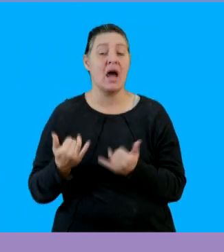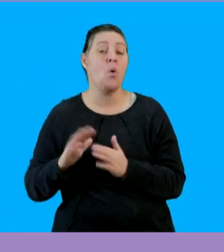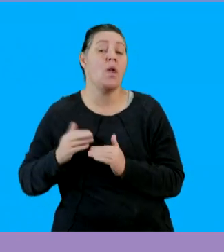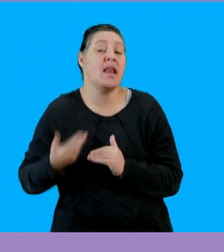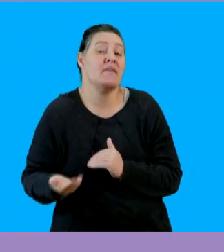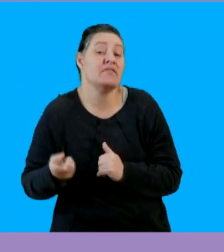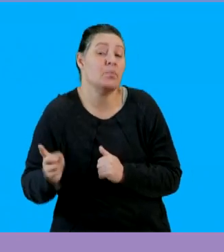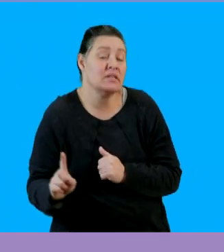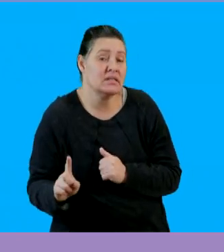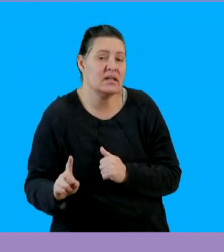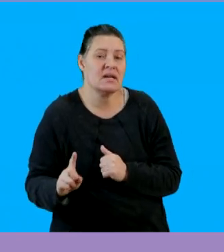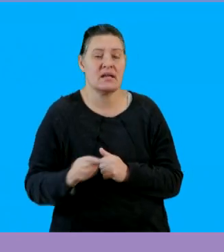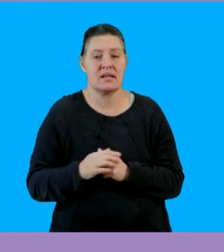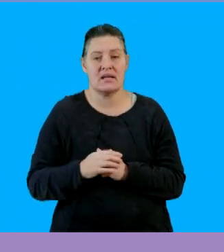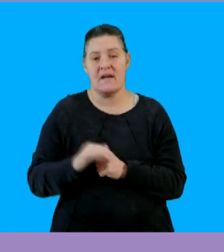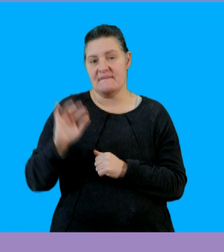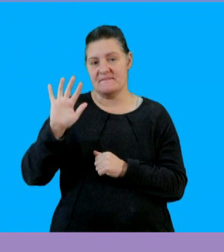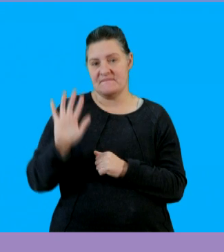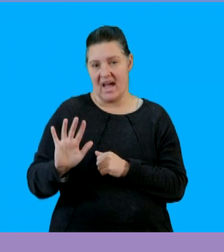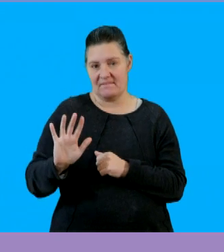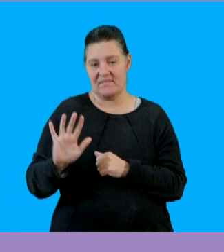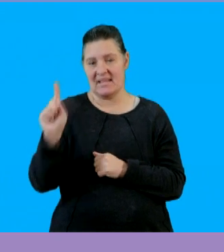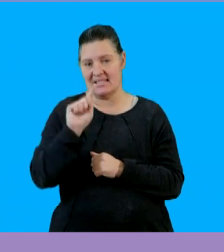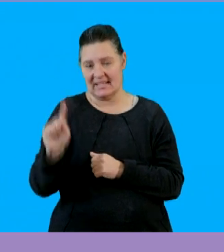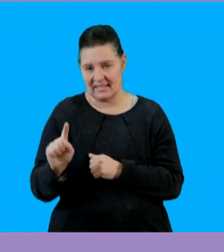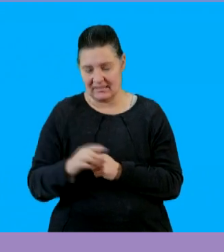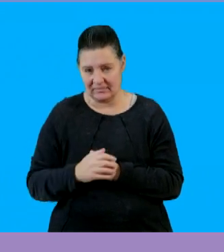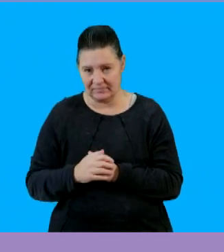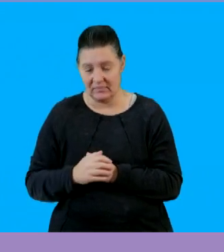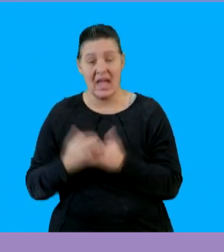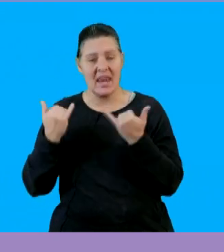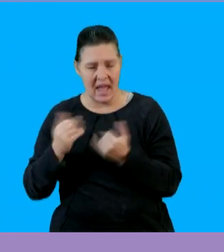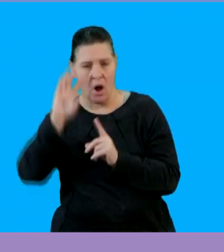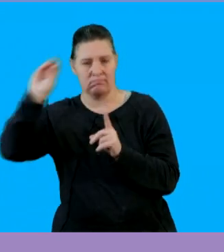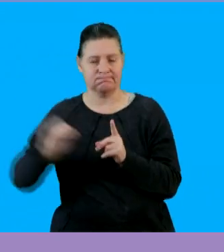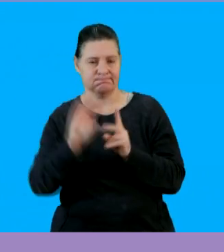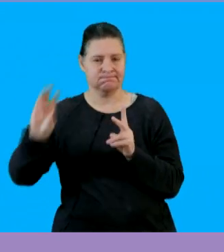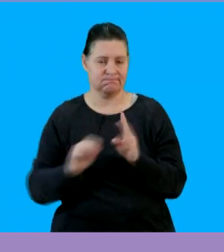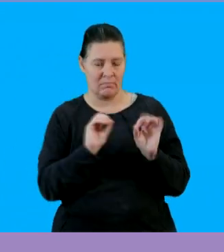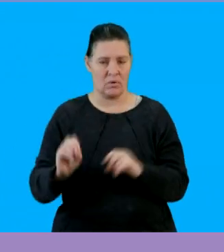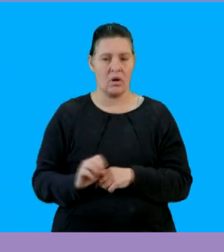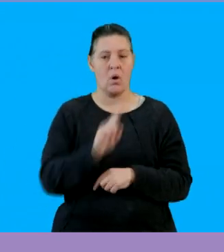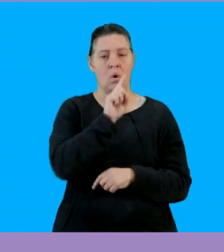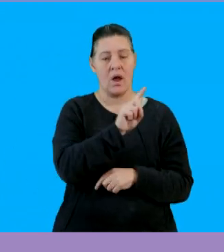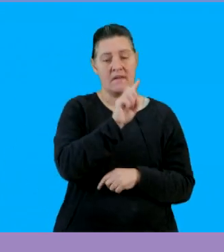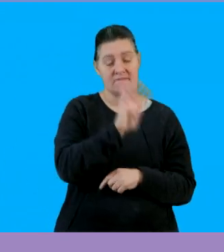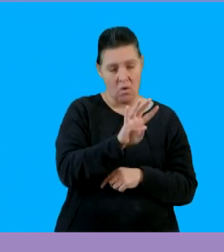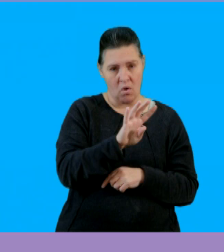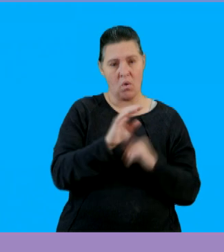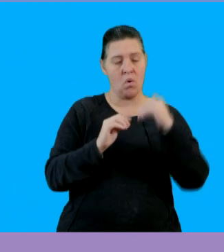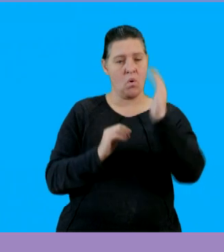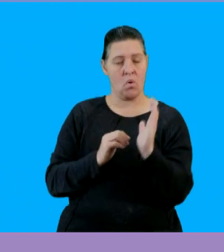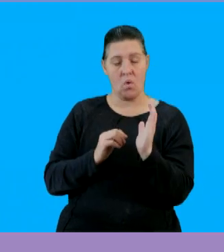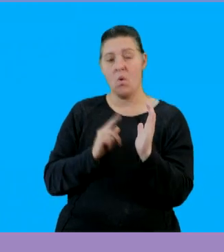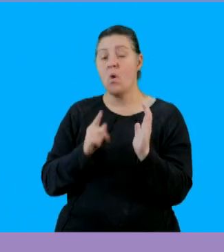0x. And then we are left with a 5z. Now we can substitute properly. That is 14,